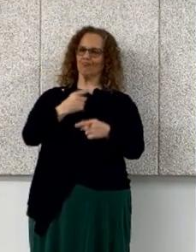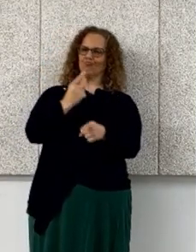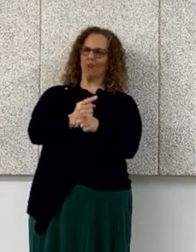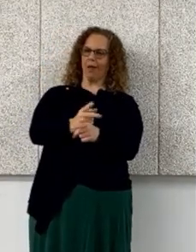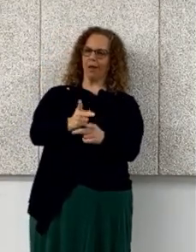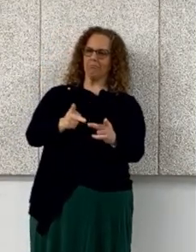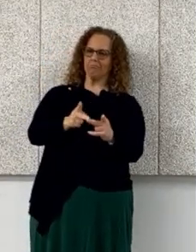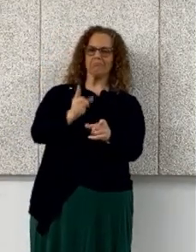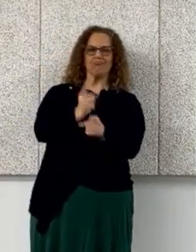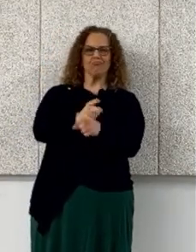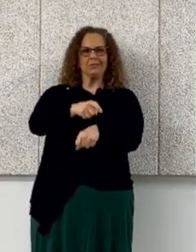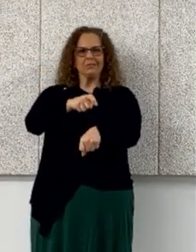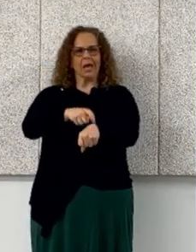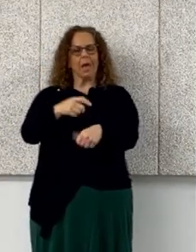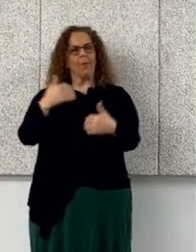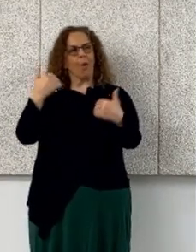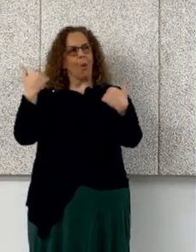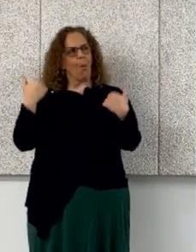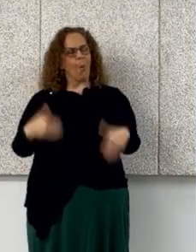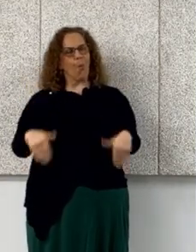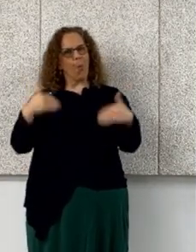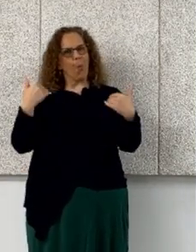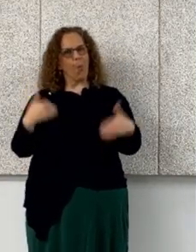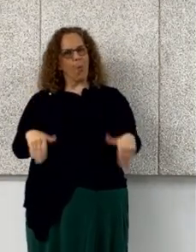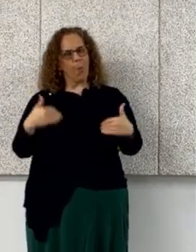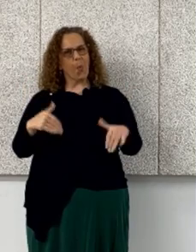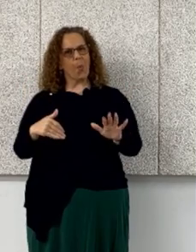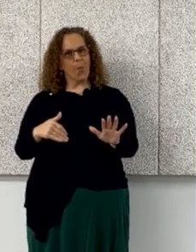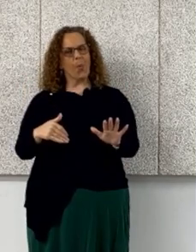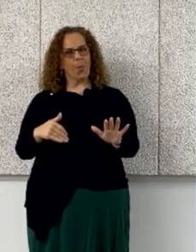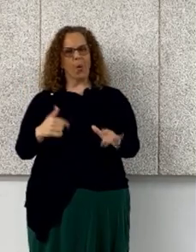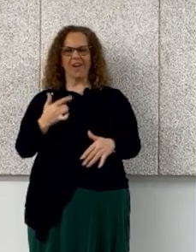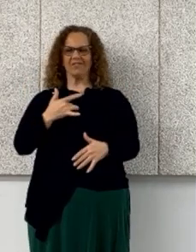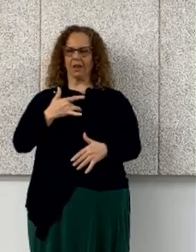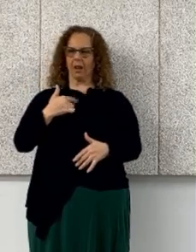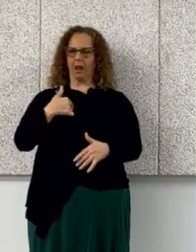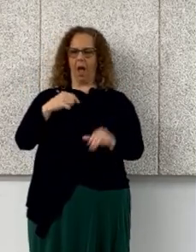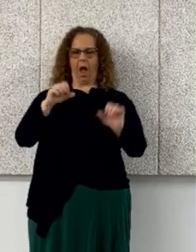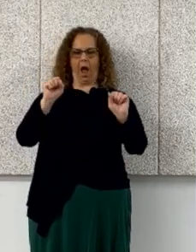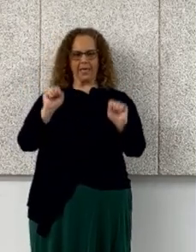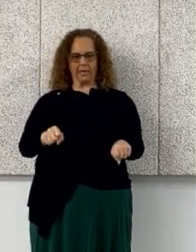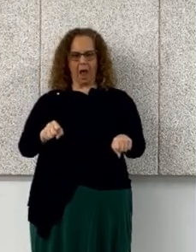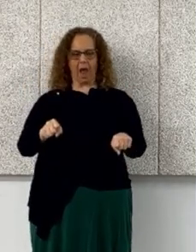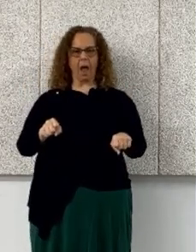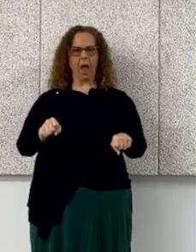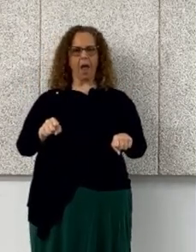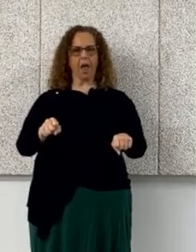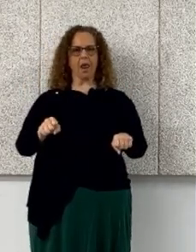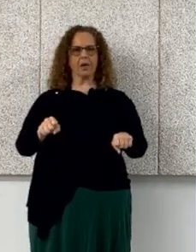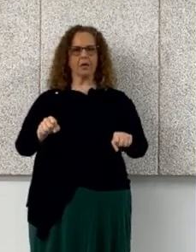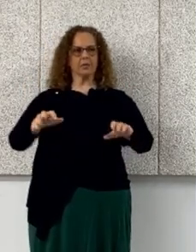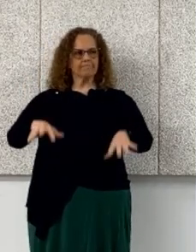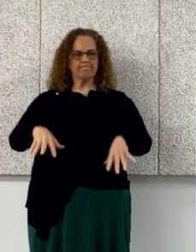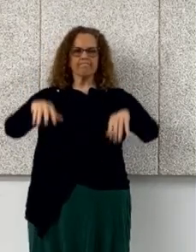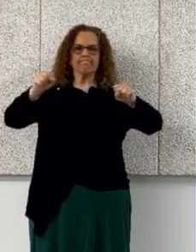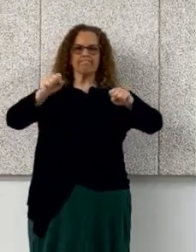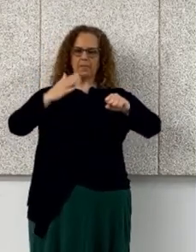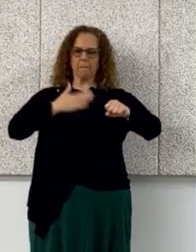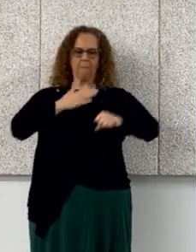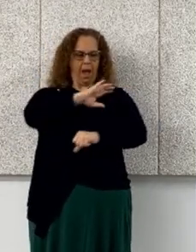time, is so immense, because it feels like I can be in charge of my power to right